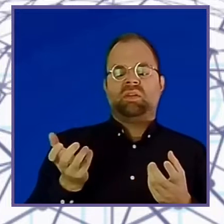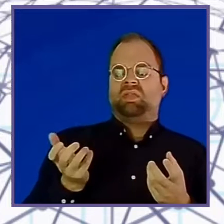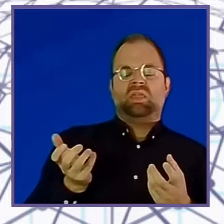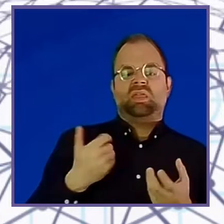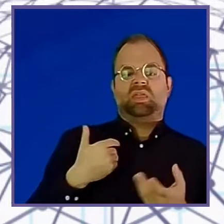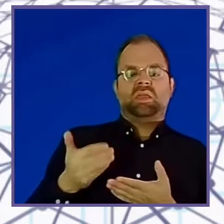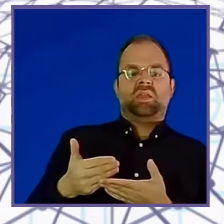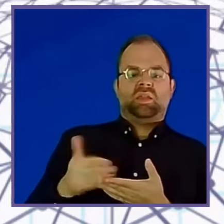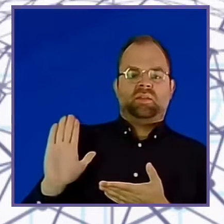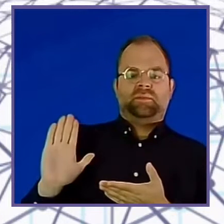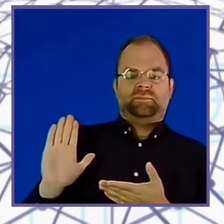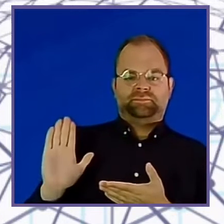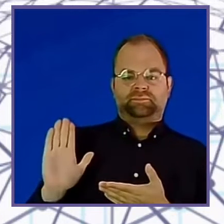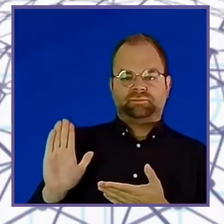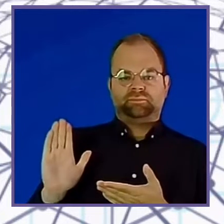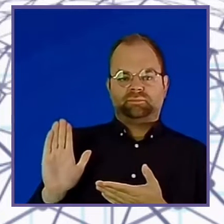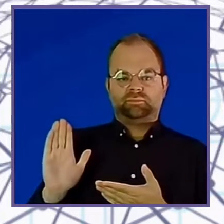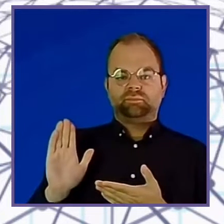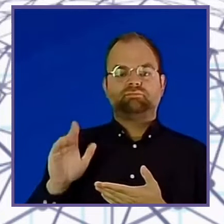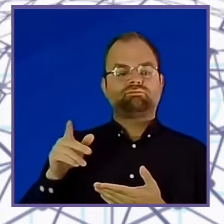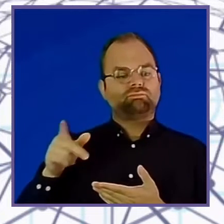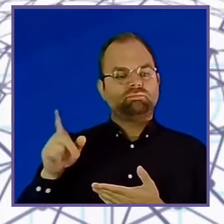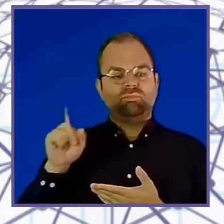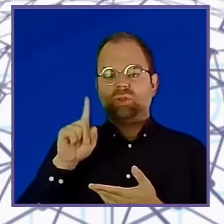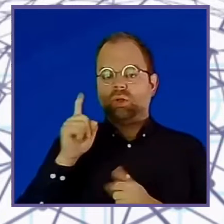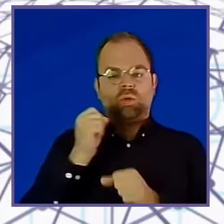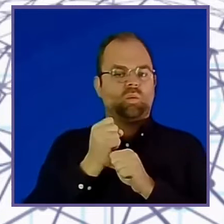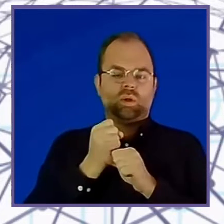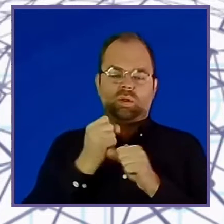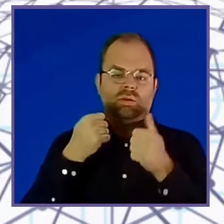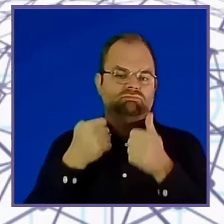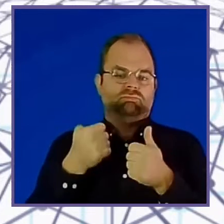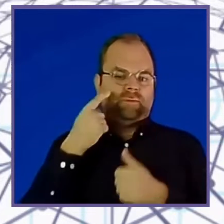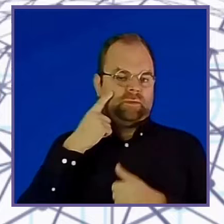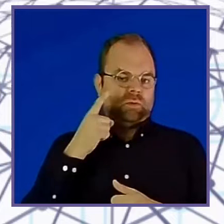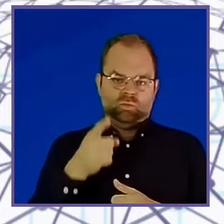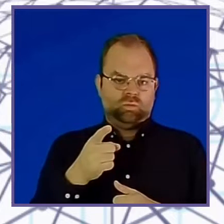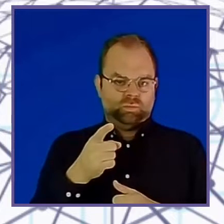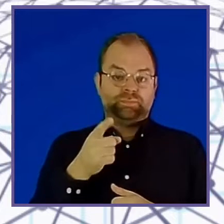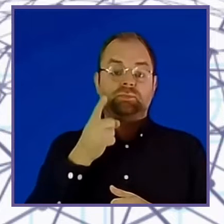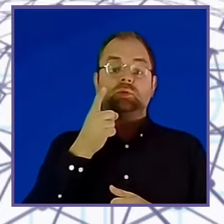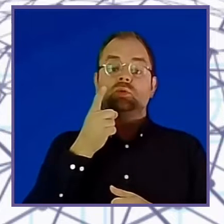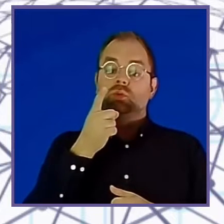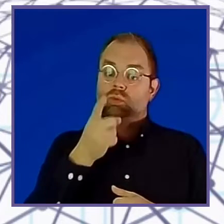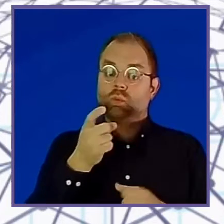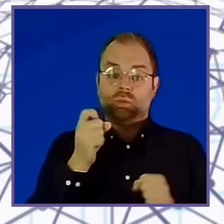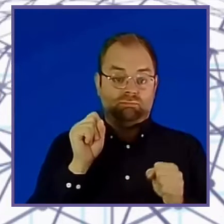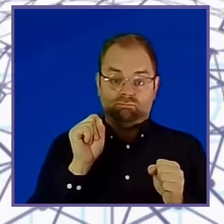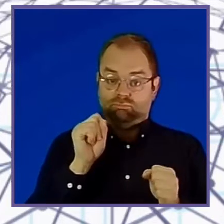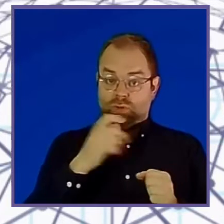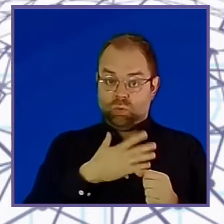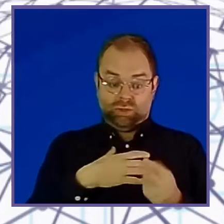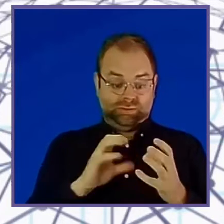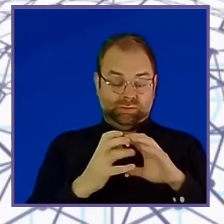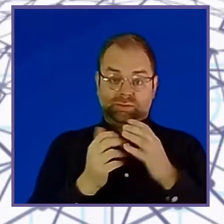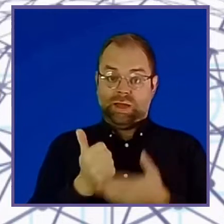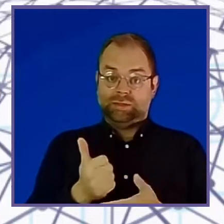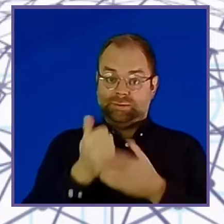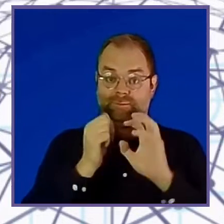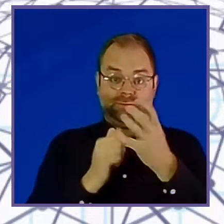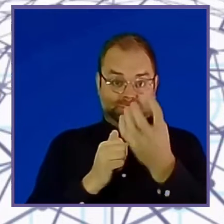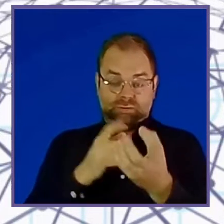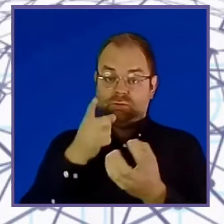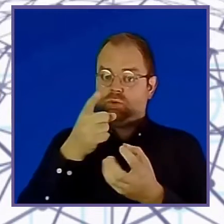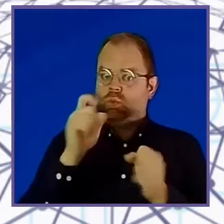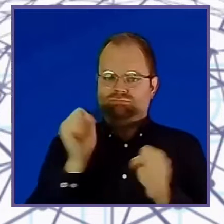device, then you're not going to be able to integrate into the community, and therefore, again, the isolation and